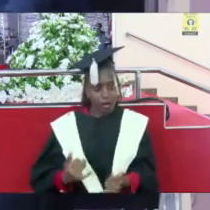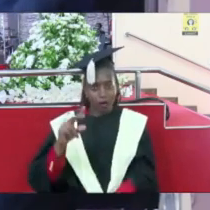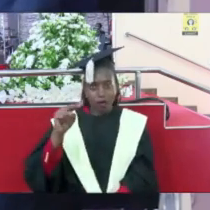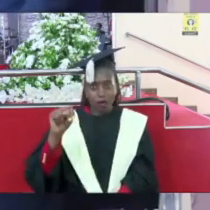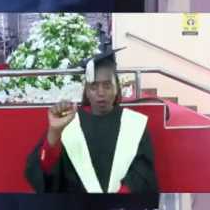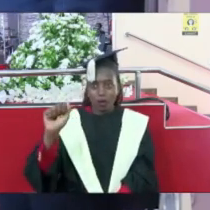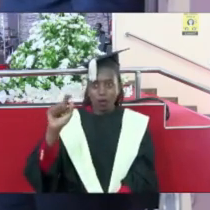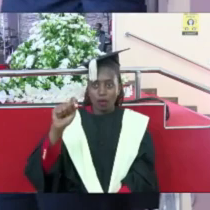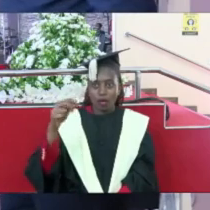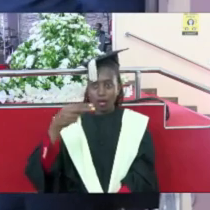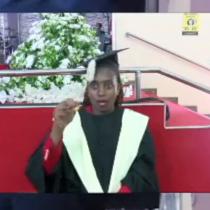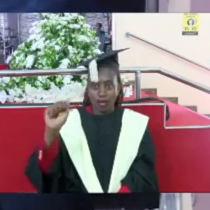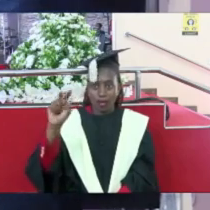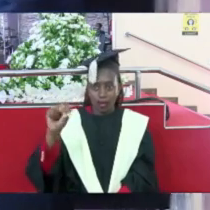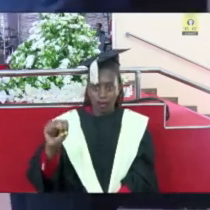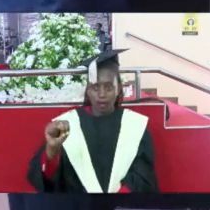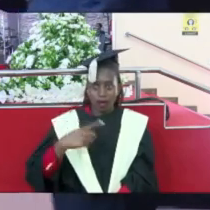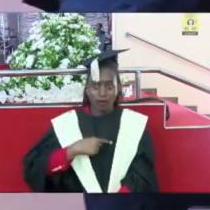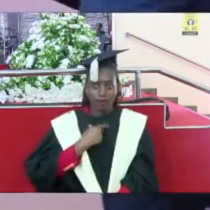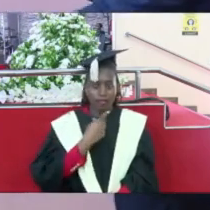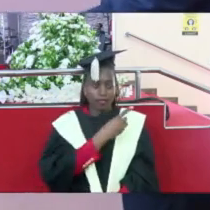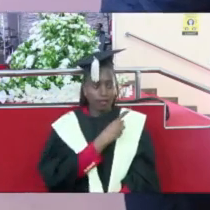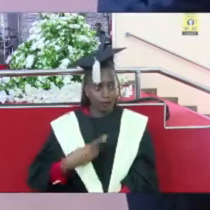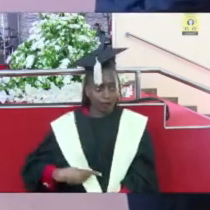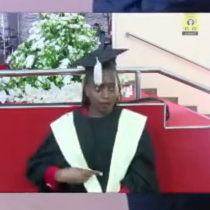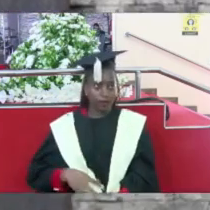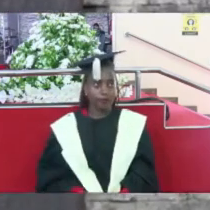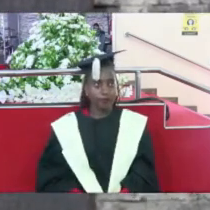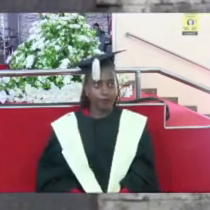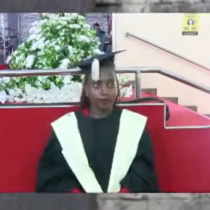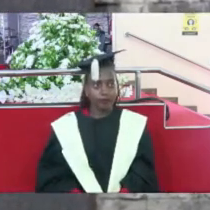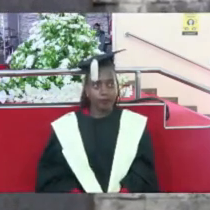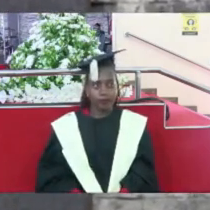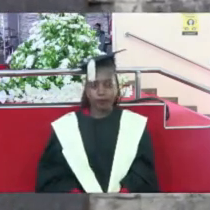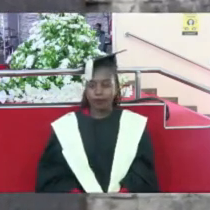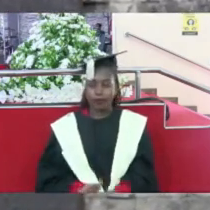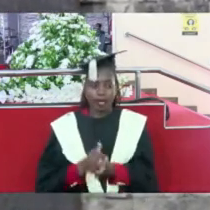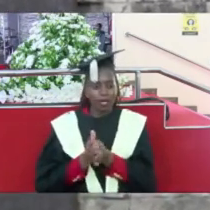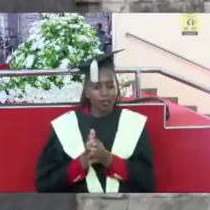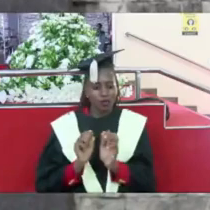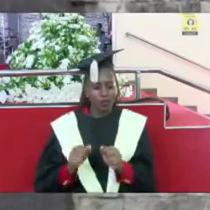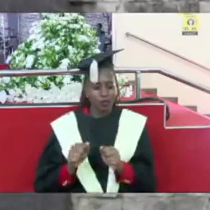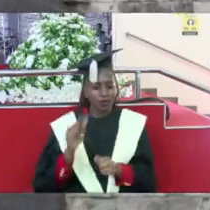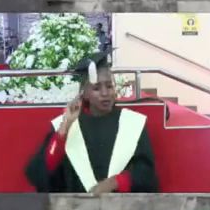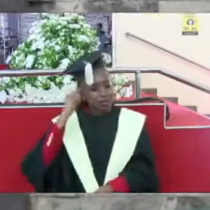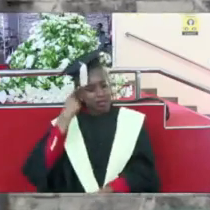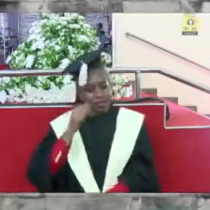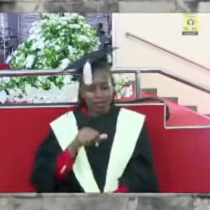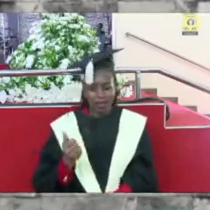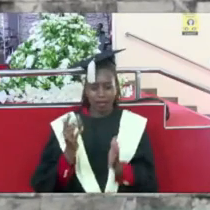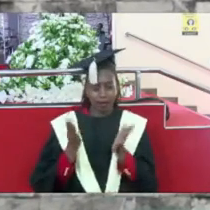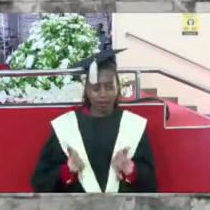a story. That's where I was. Na hadithi ingine unaweza fikiria ni ya mtu mwingine. Alipewa hadithi akafikiria ni ya